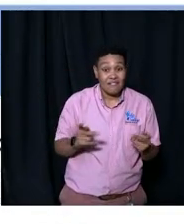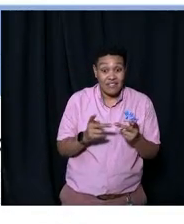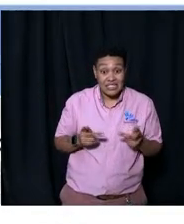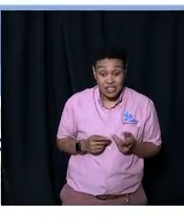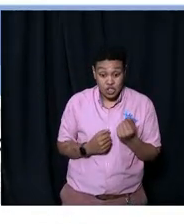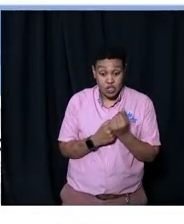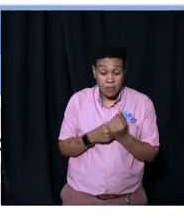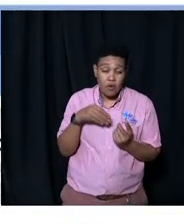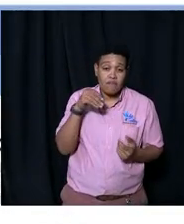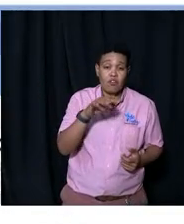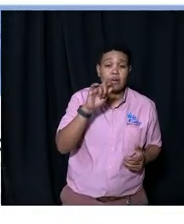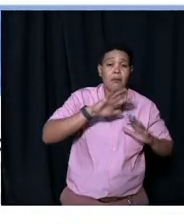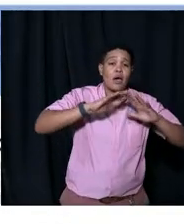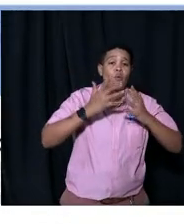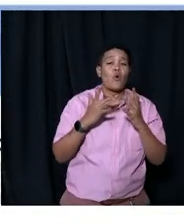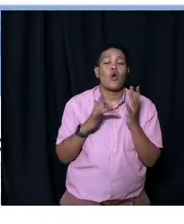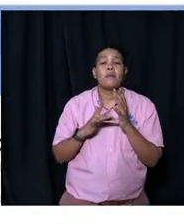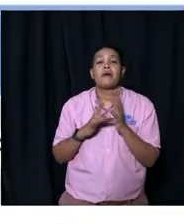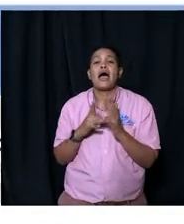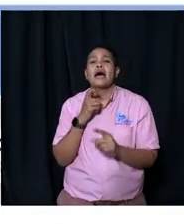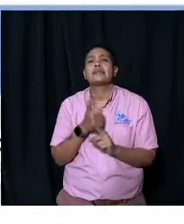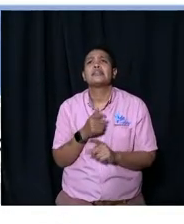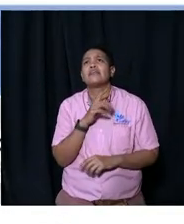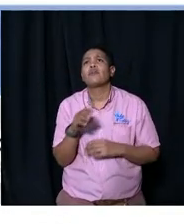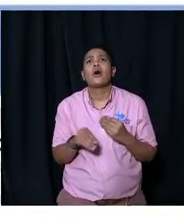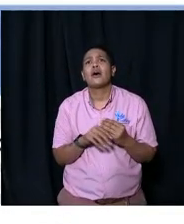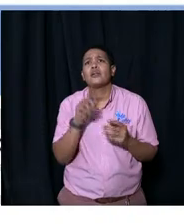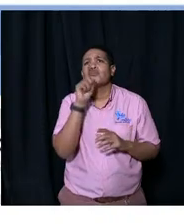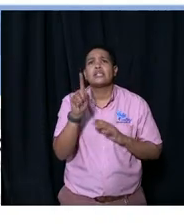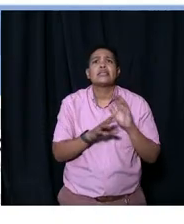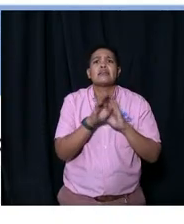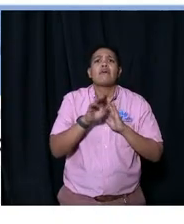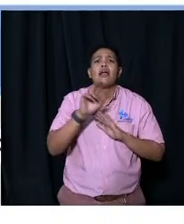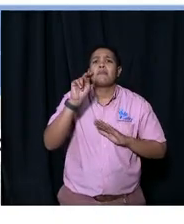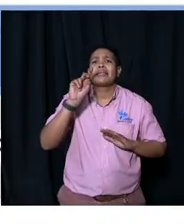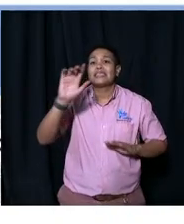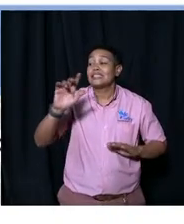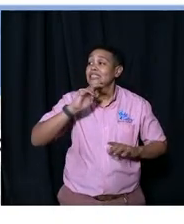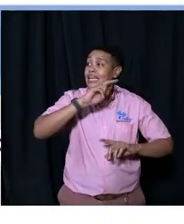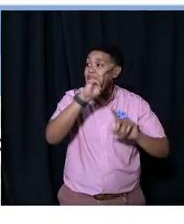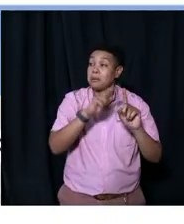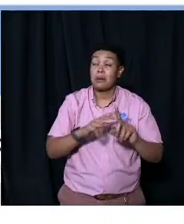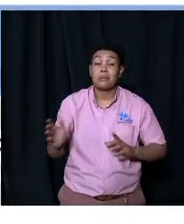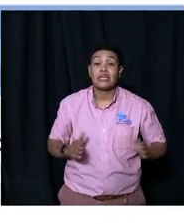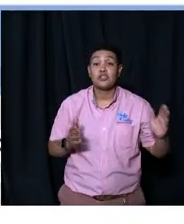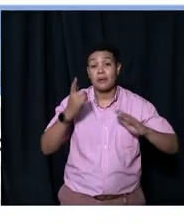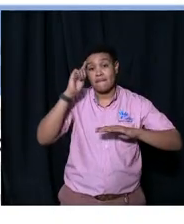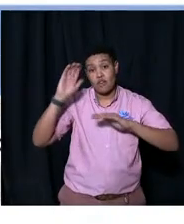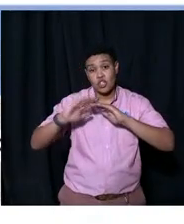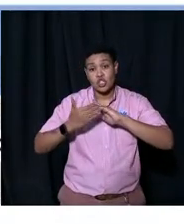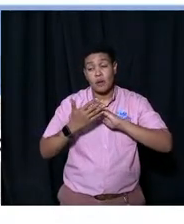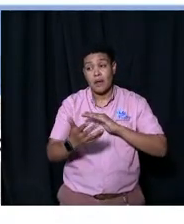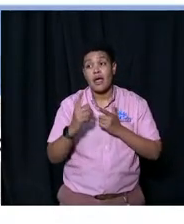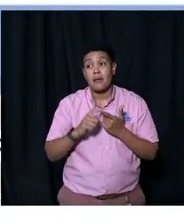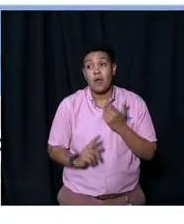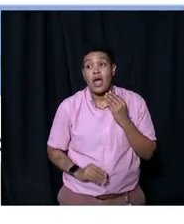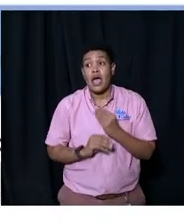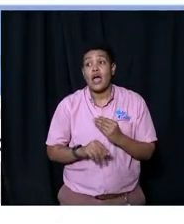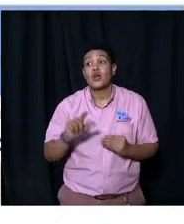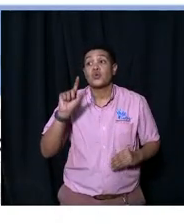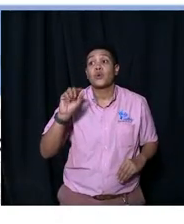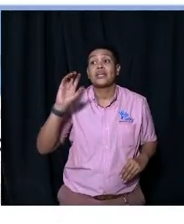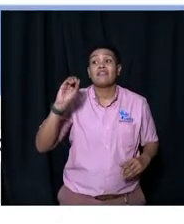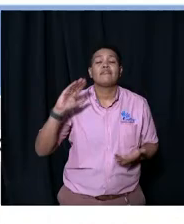was funded by the World Bank to develop an NDC implementation plan for Jamaica and a 2050